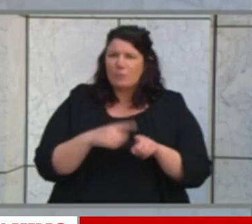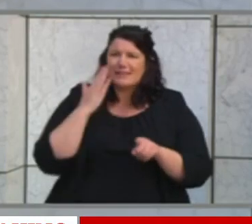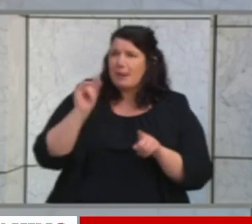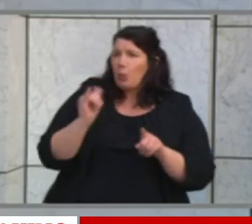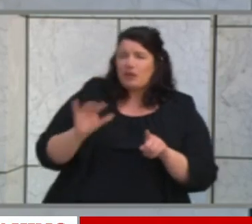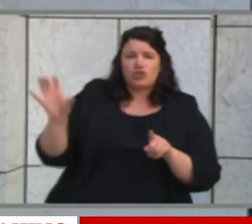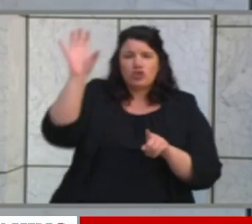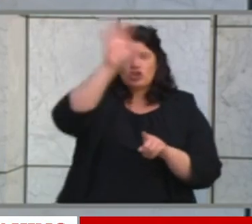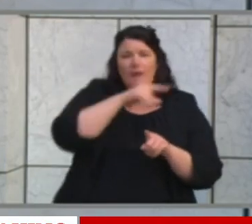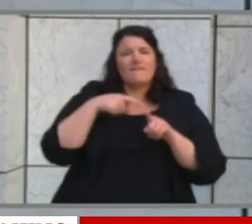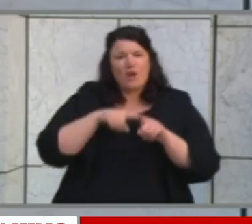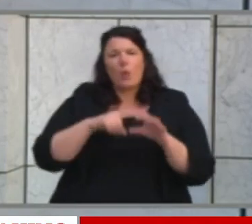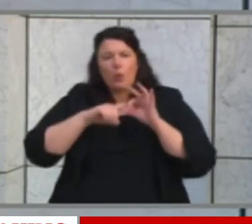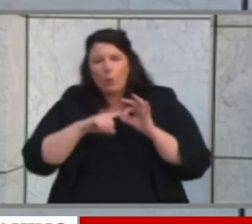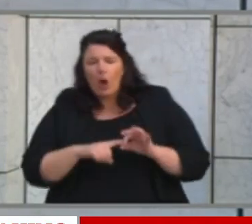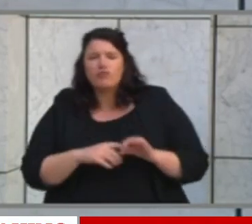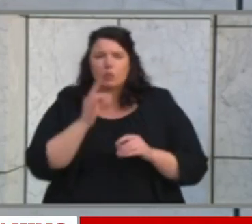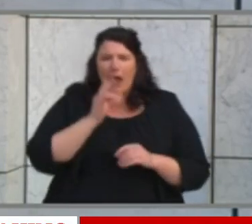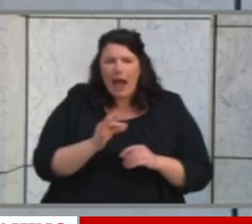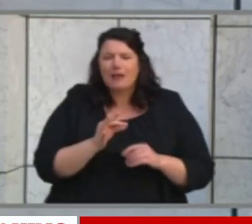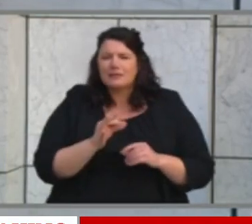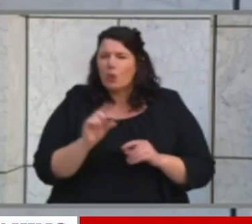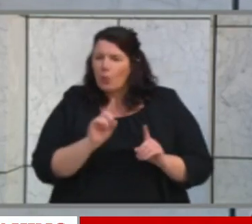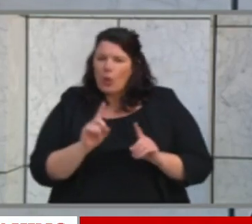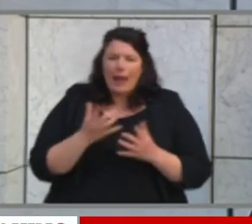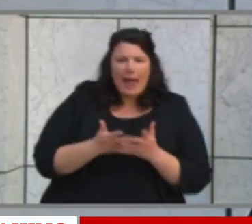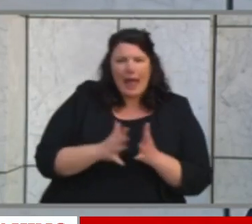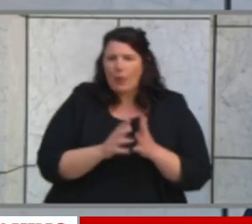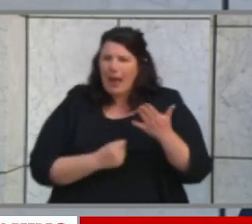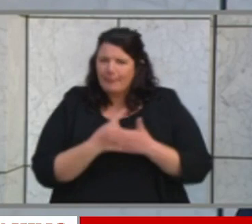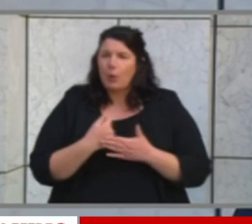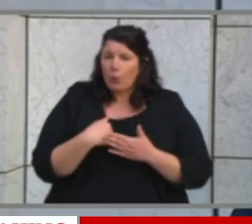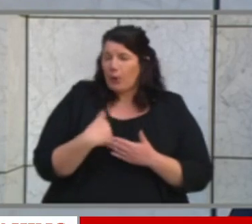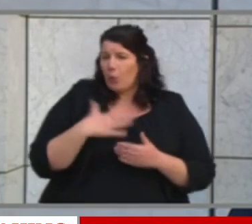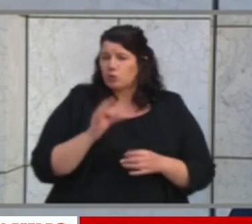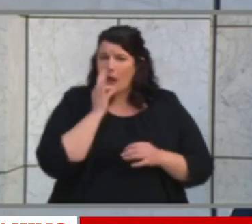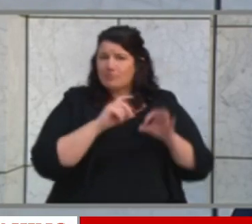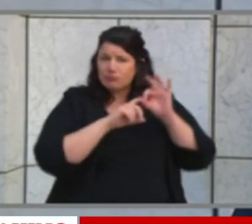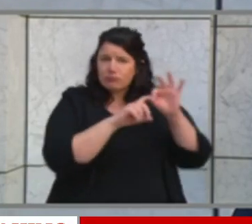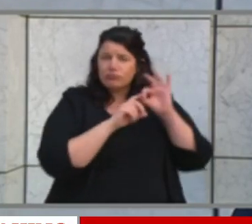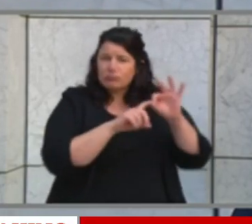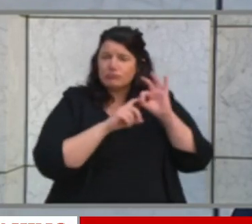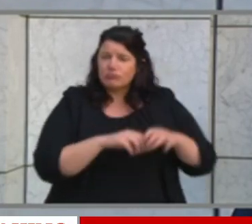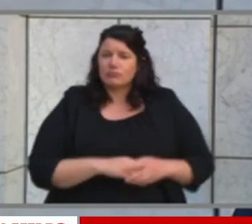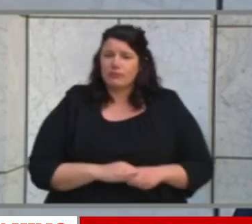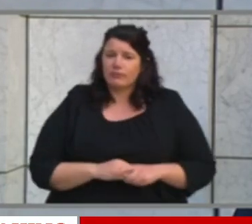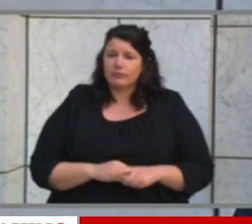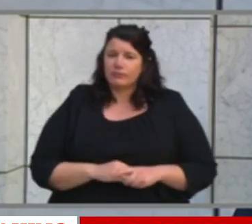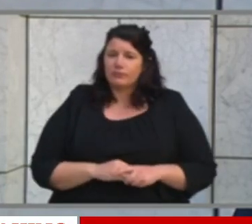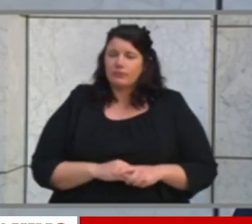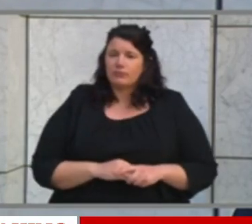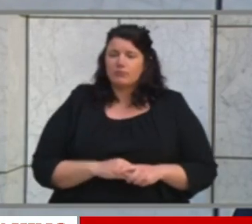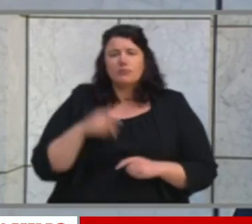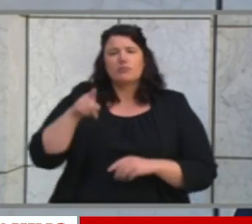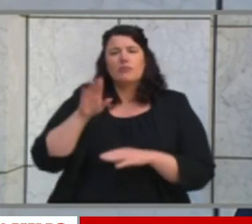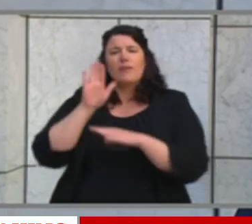are. And we would be certainly pursuing something along those lines. I know it's a view that the Foreign Affairs Minister has articulated